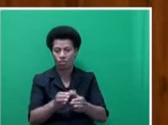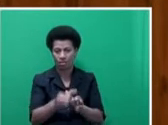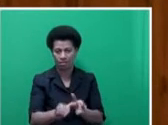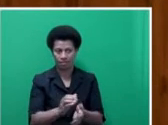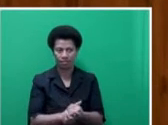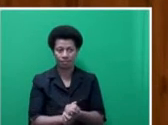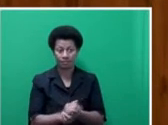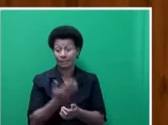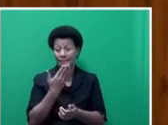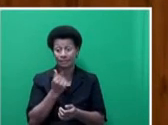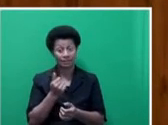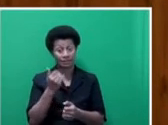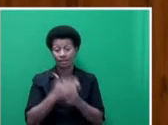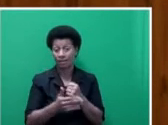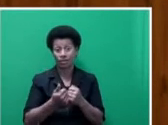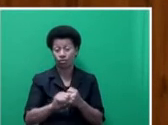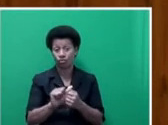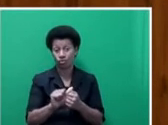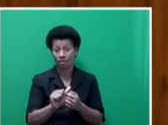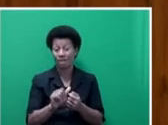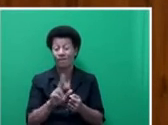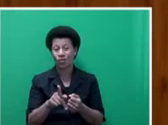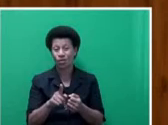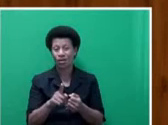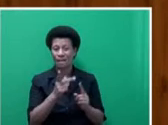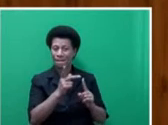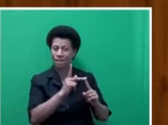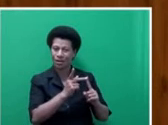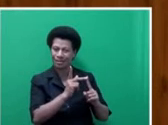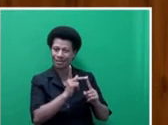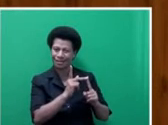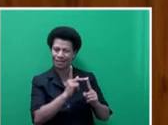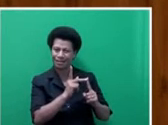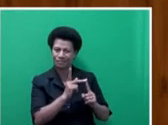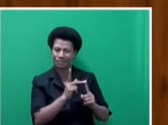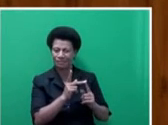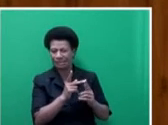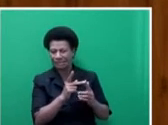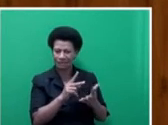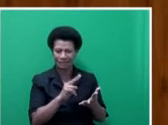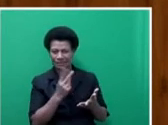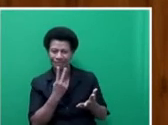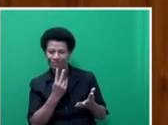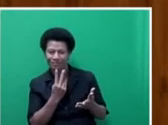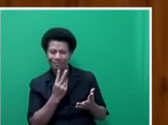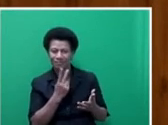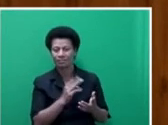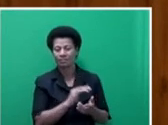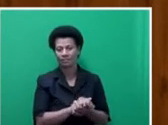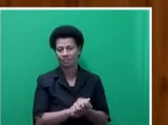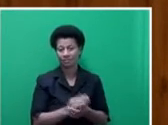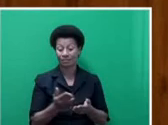for political gain. The figure I have mentioned shows that the landowners can really benefit from this program.